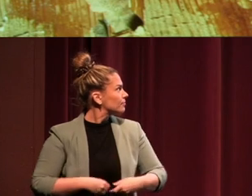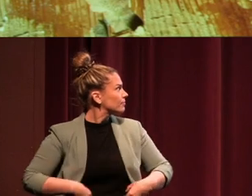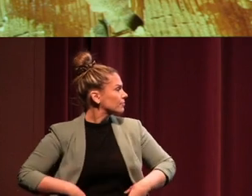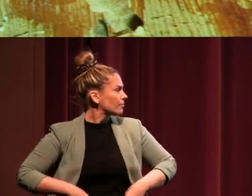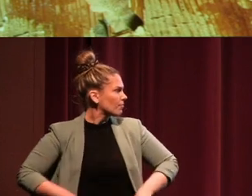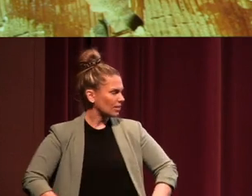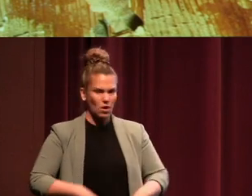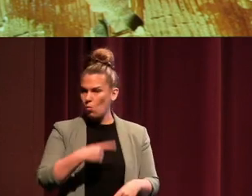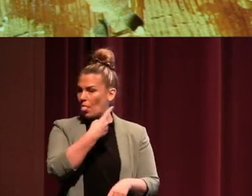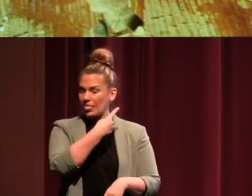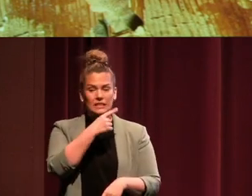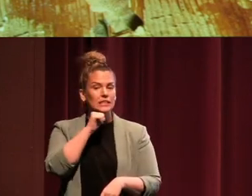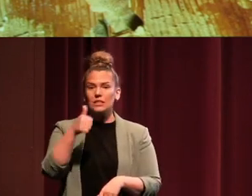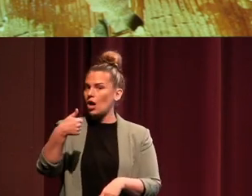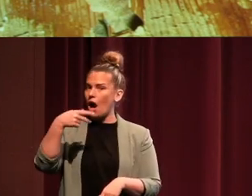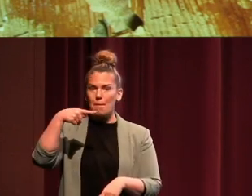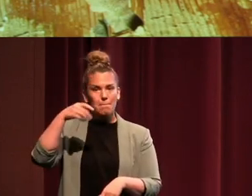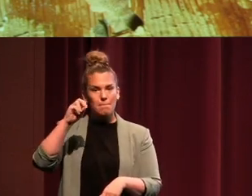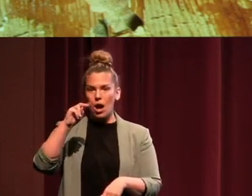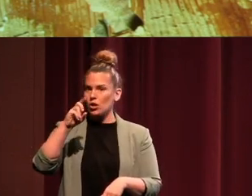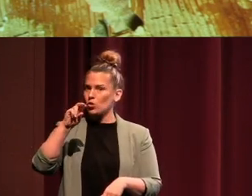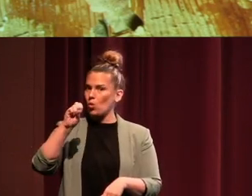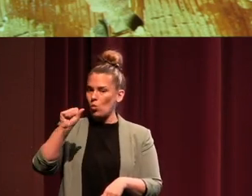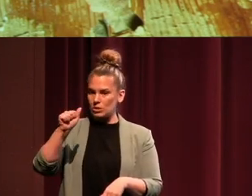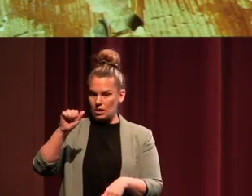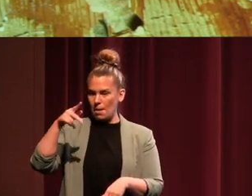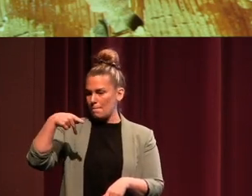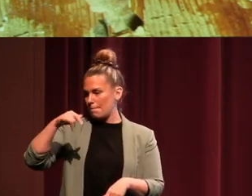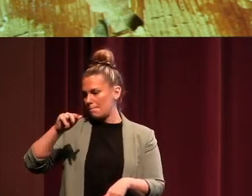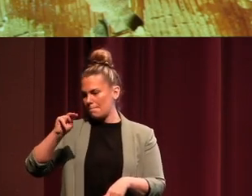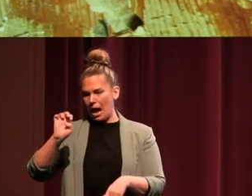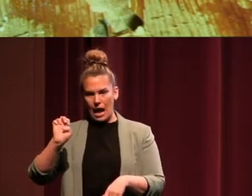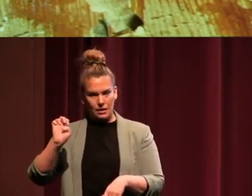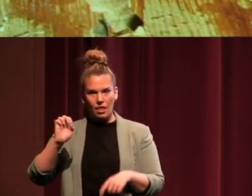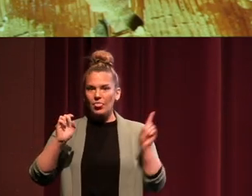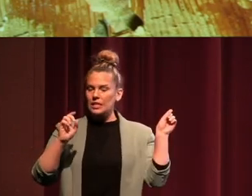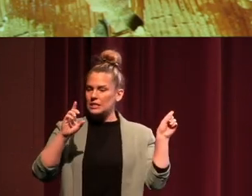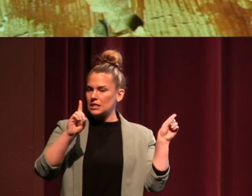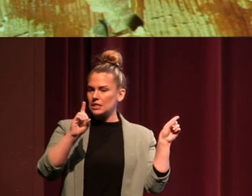Well, this is not a ponderosa pine. This is actually a Douglas fir.